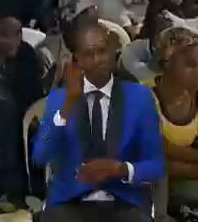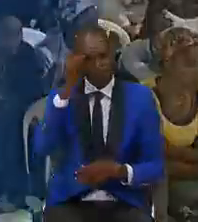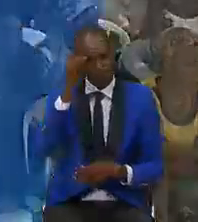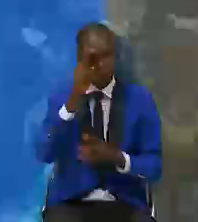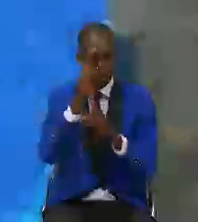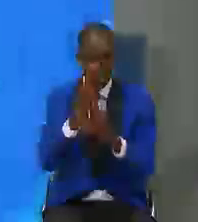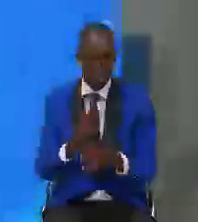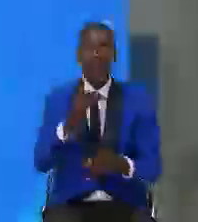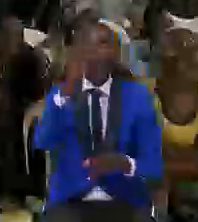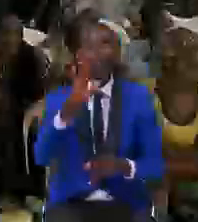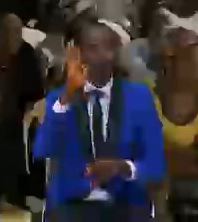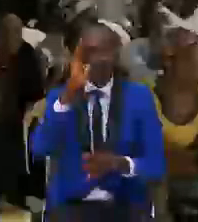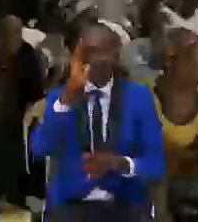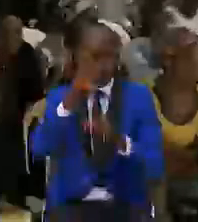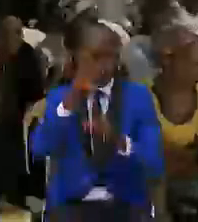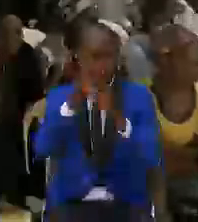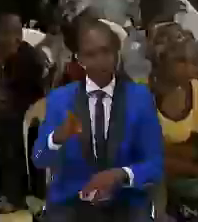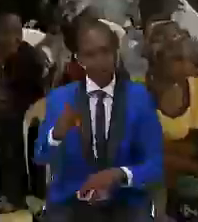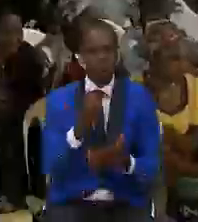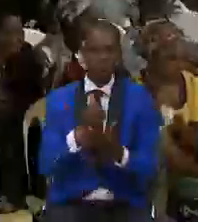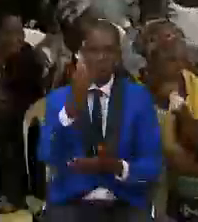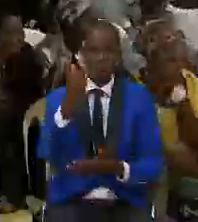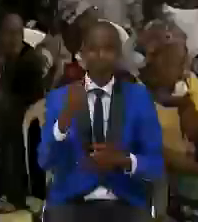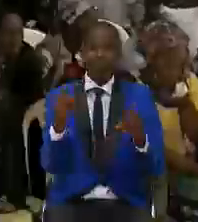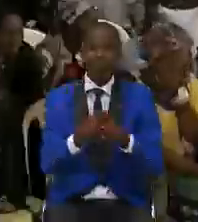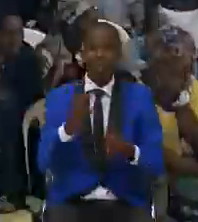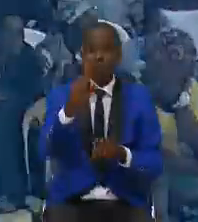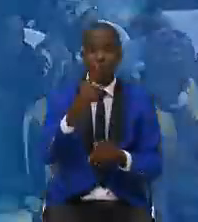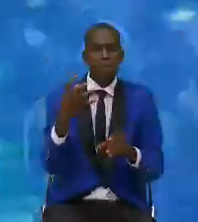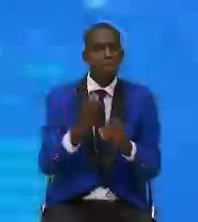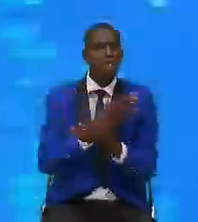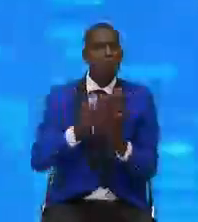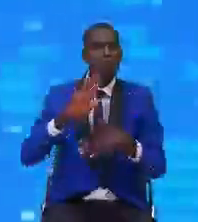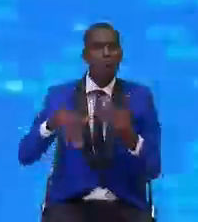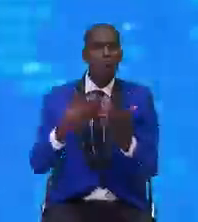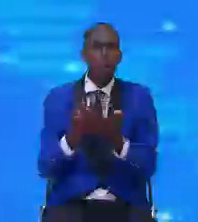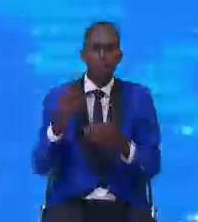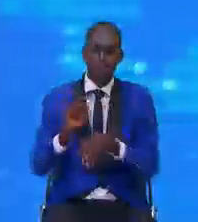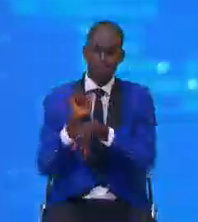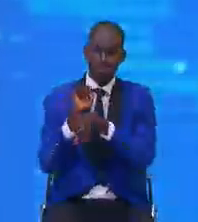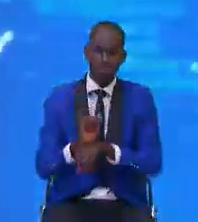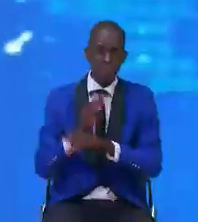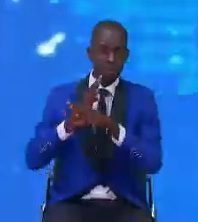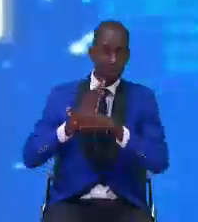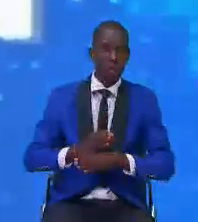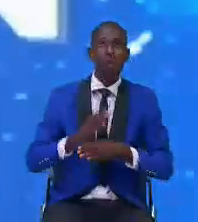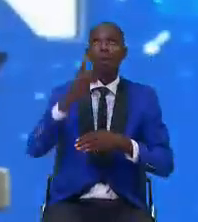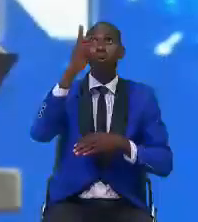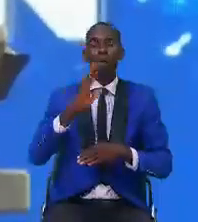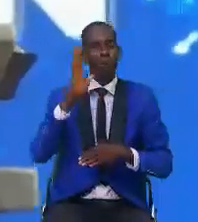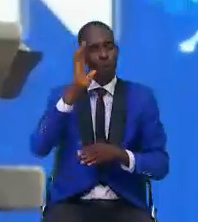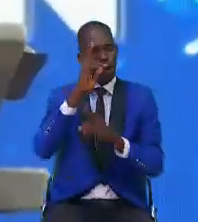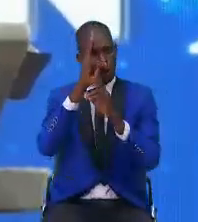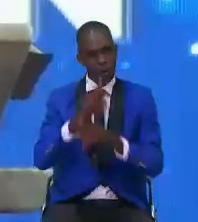God will honor you. As we take away all the barriers, the Lord will honor you. And of